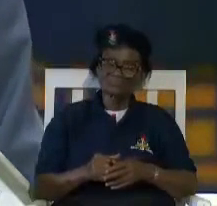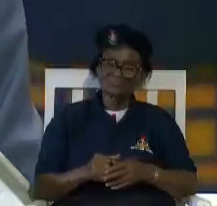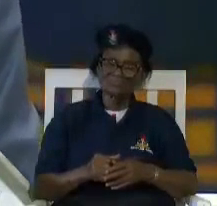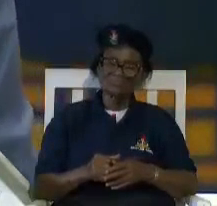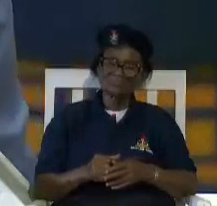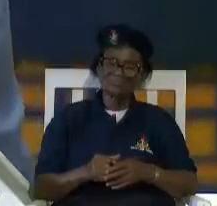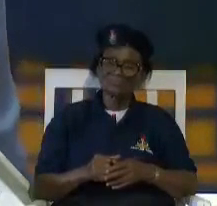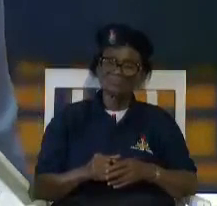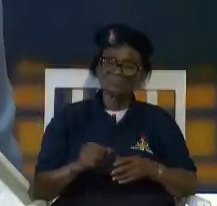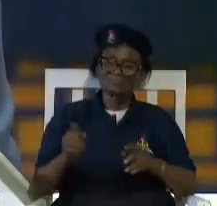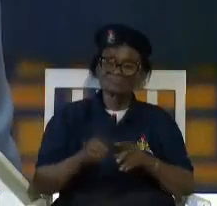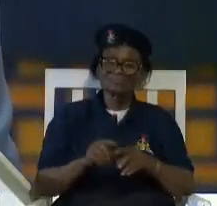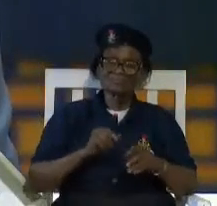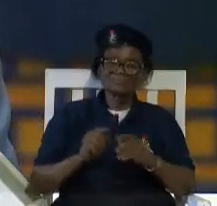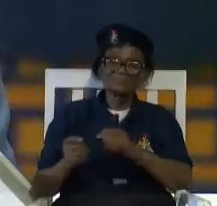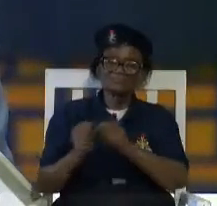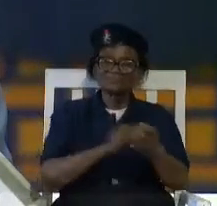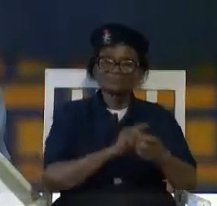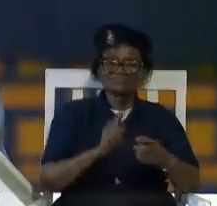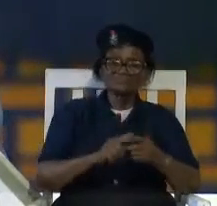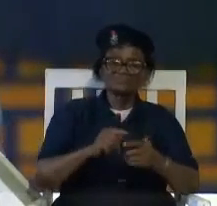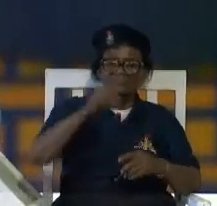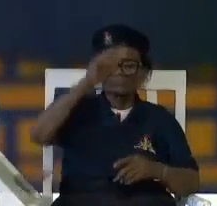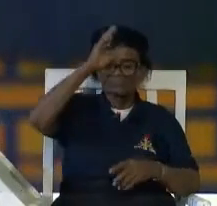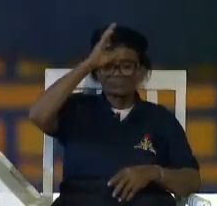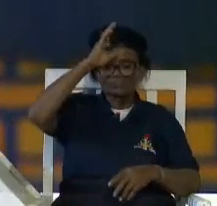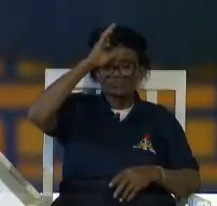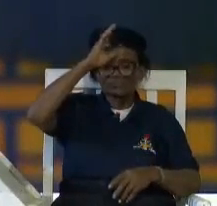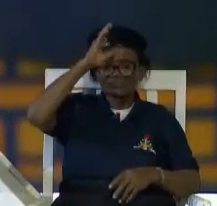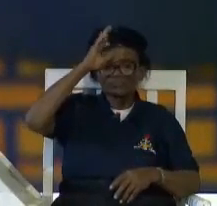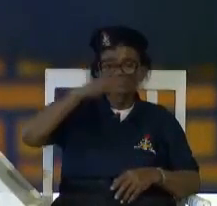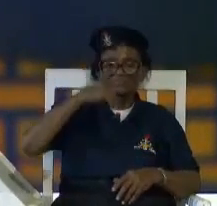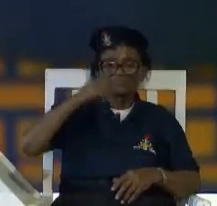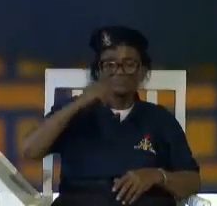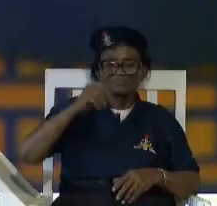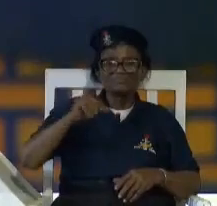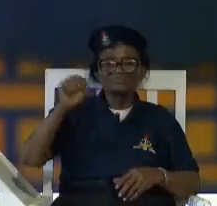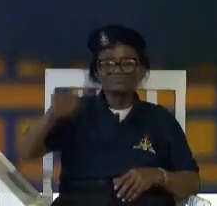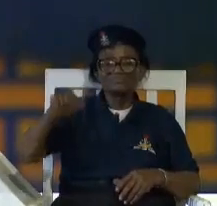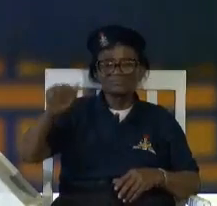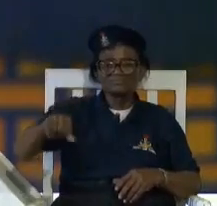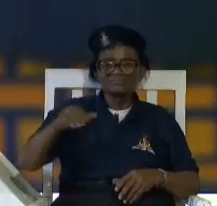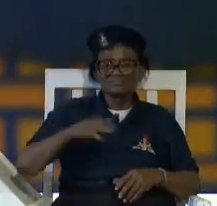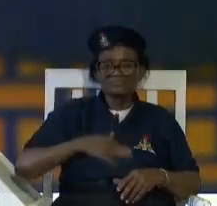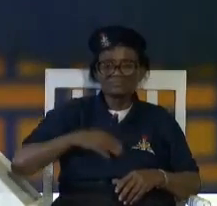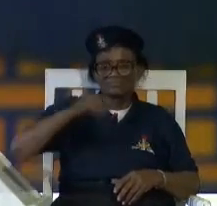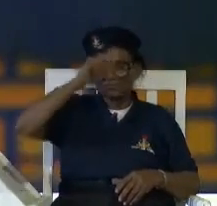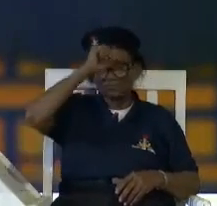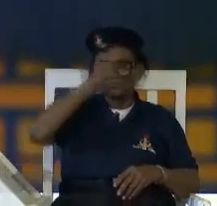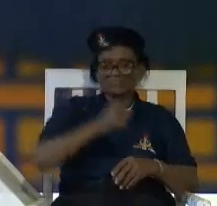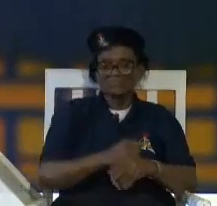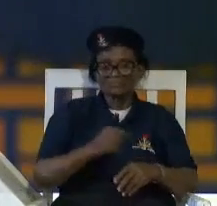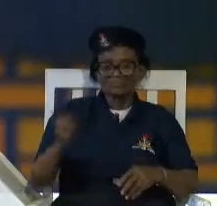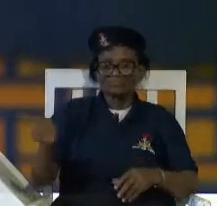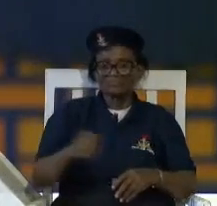So I turned to Papa. I said, Papa. He said, yes, my son. You asked